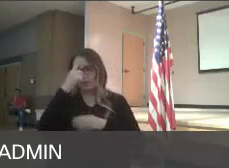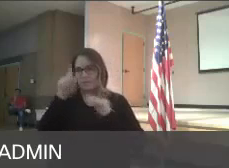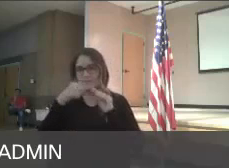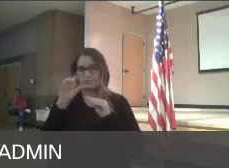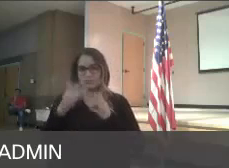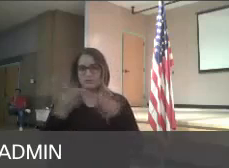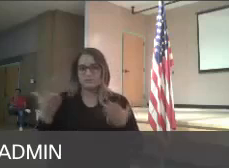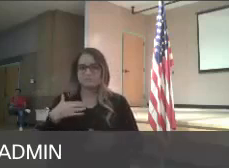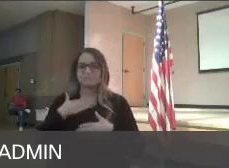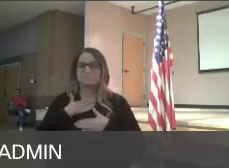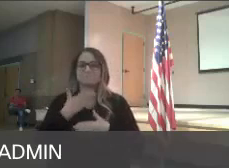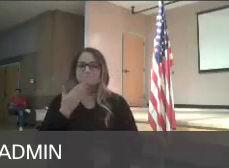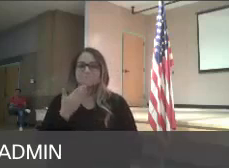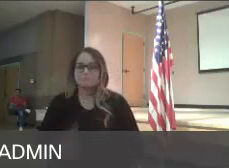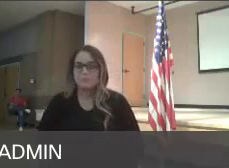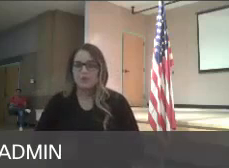very much.